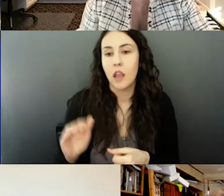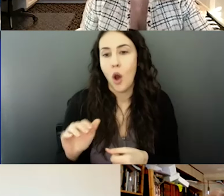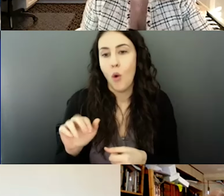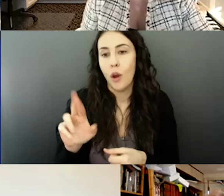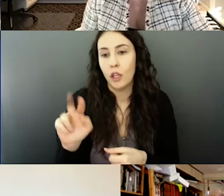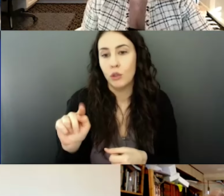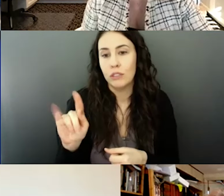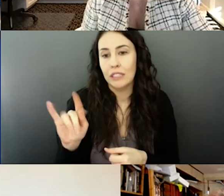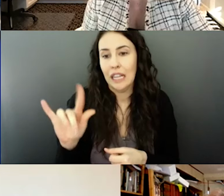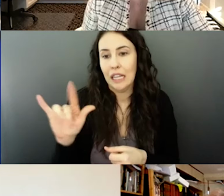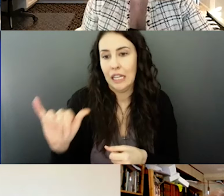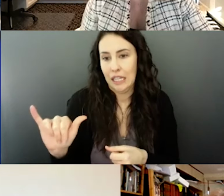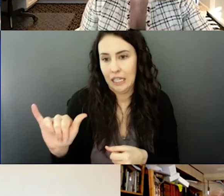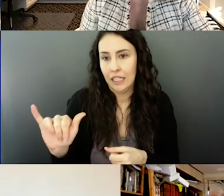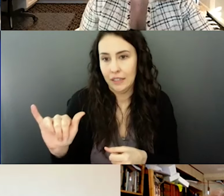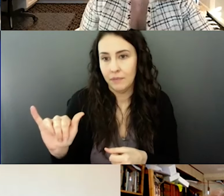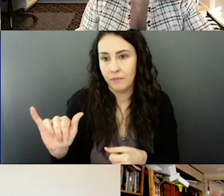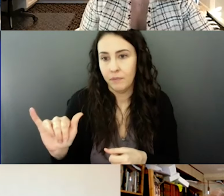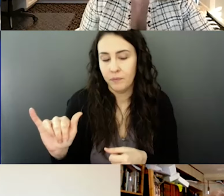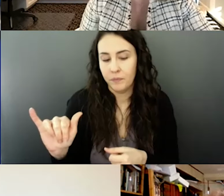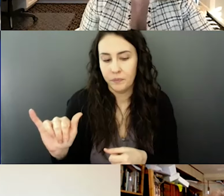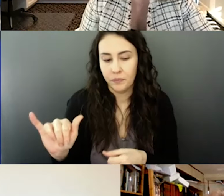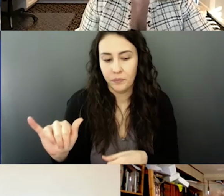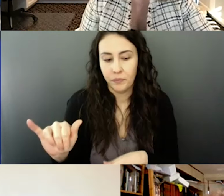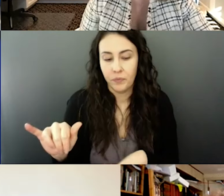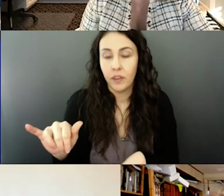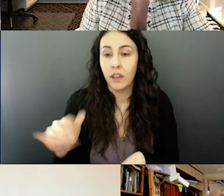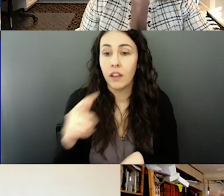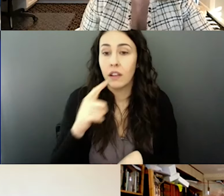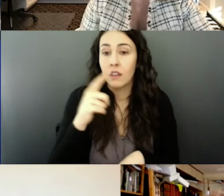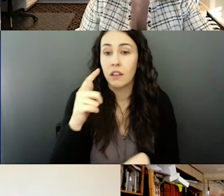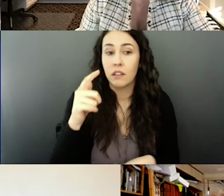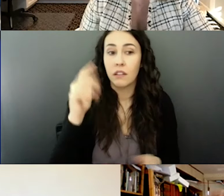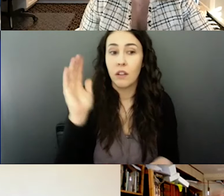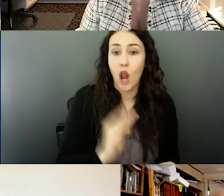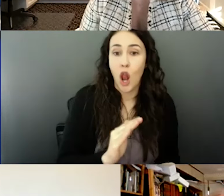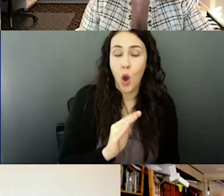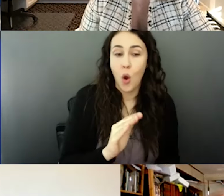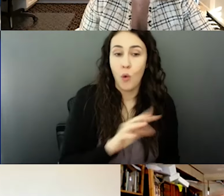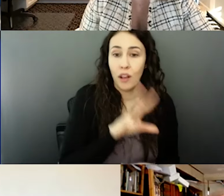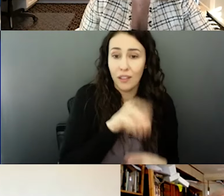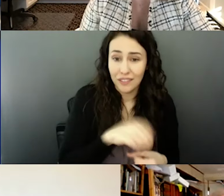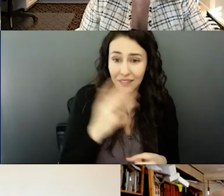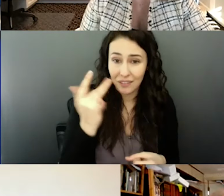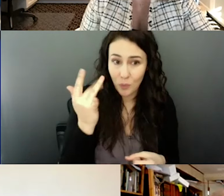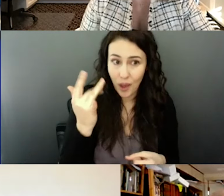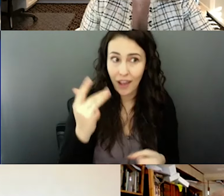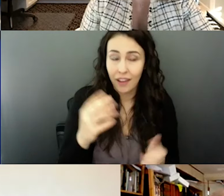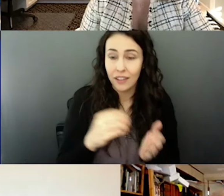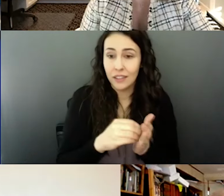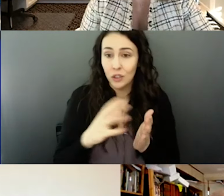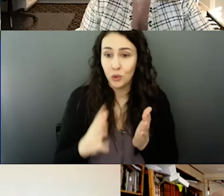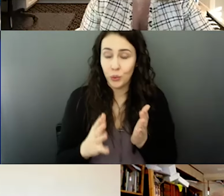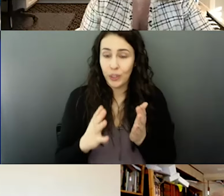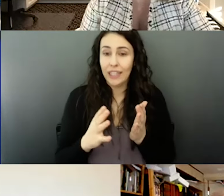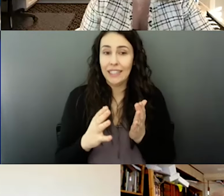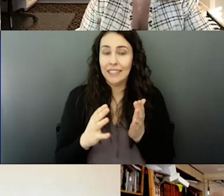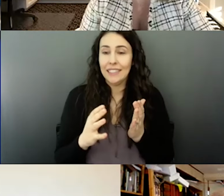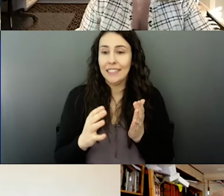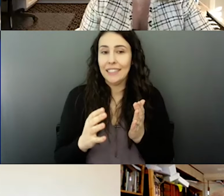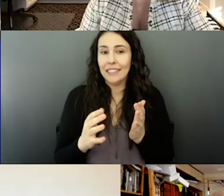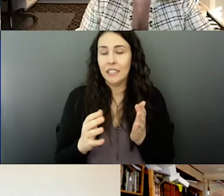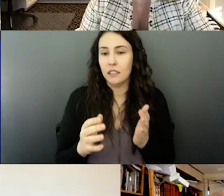Low inclusive because it didn't allow students to bring what they wanted to ask the